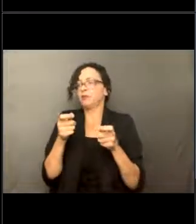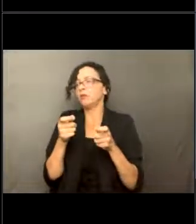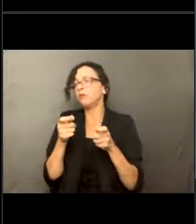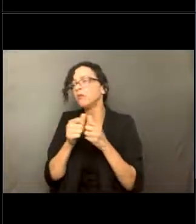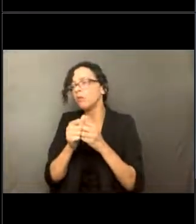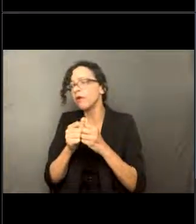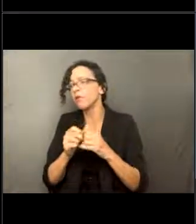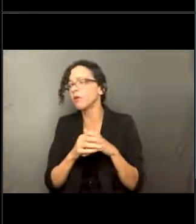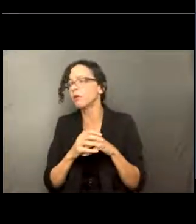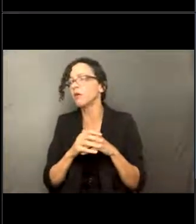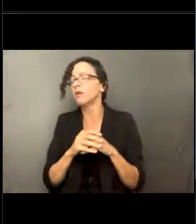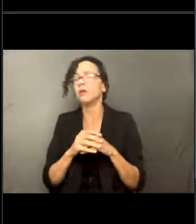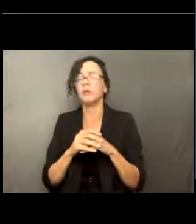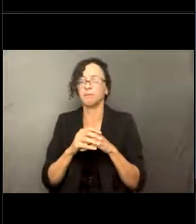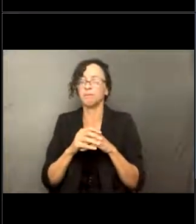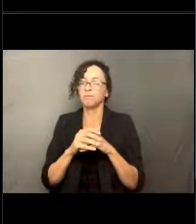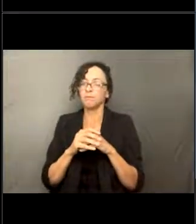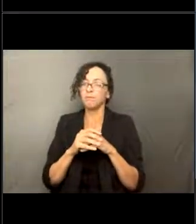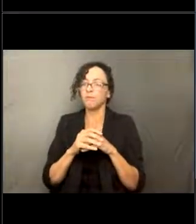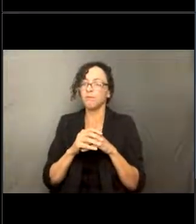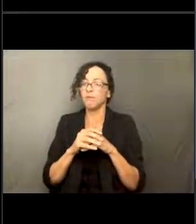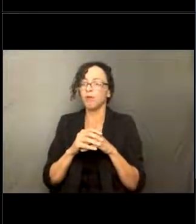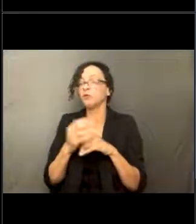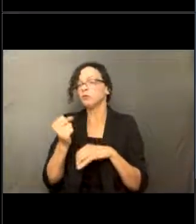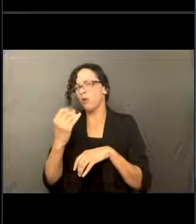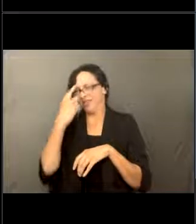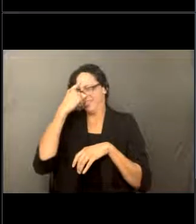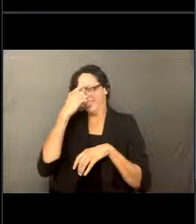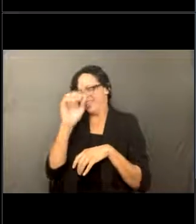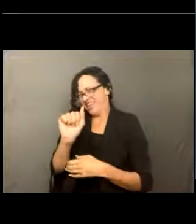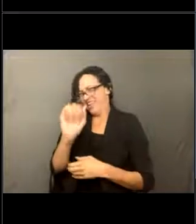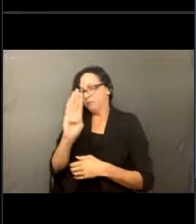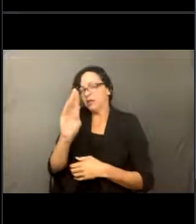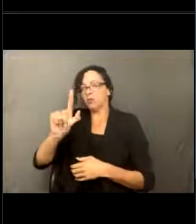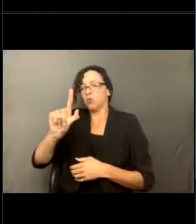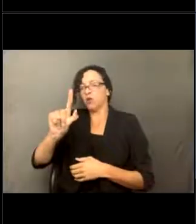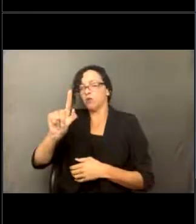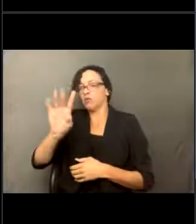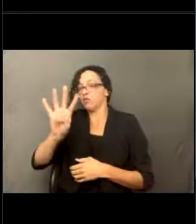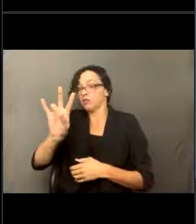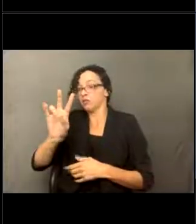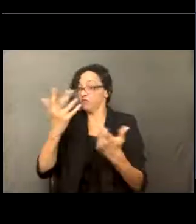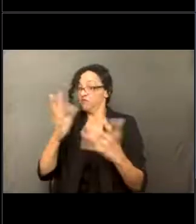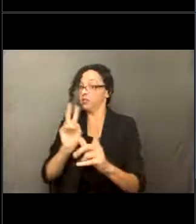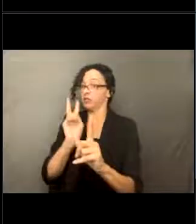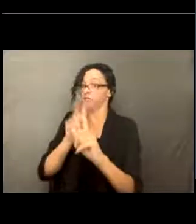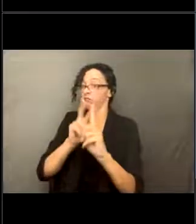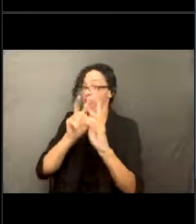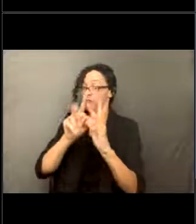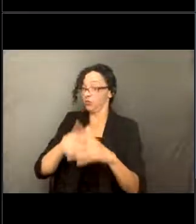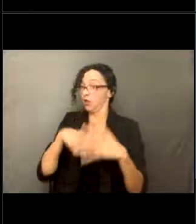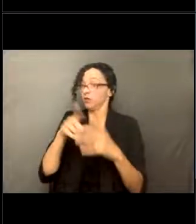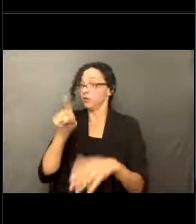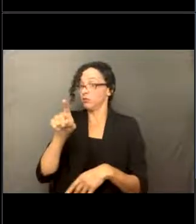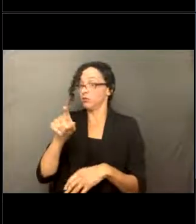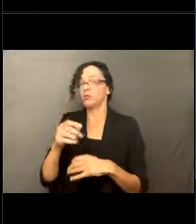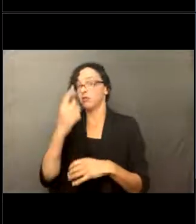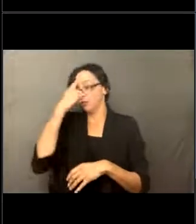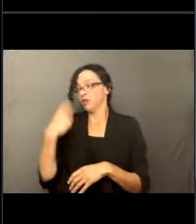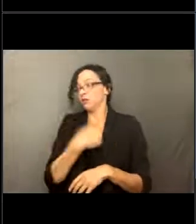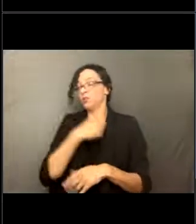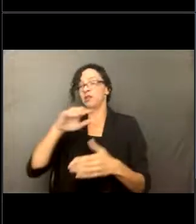So is AB, or yeah, I think it was AB 2147. Is it already in effect? Because we all walked across the street